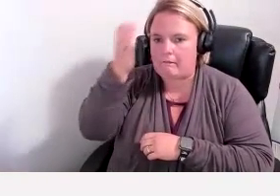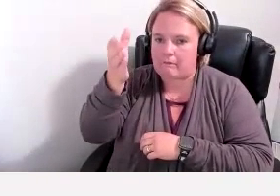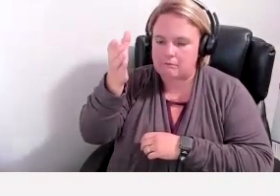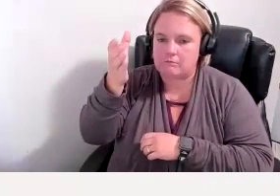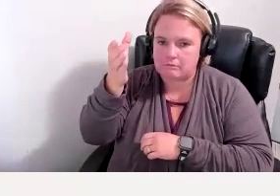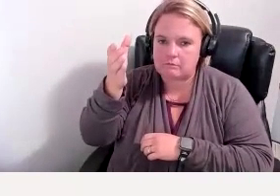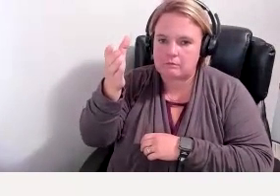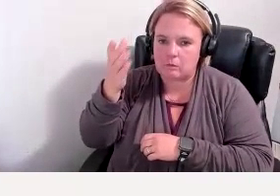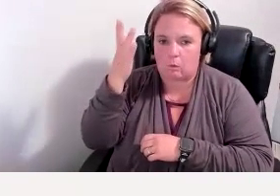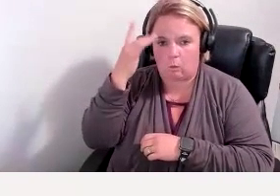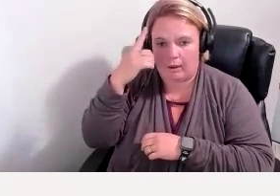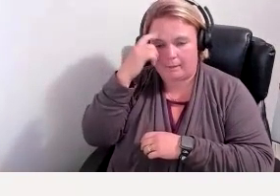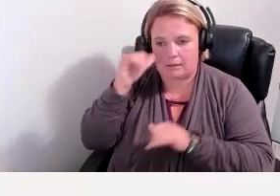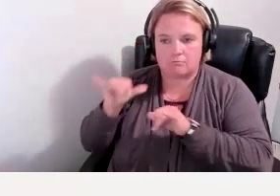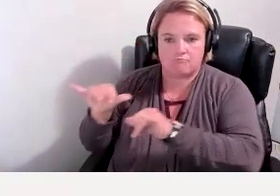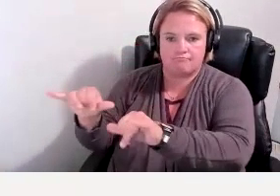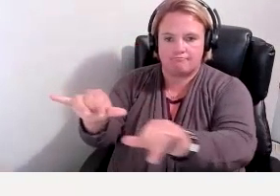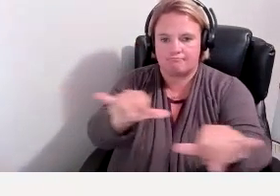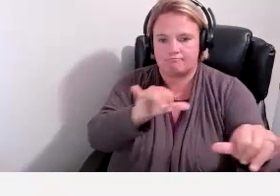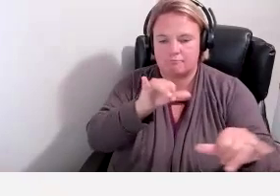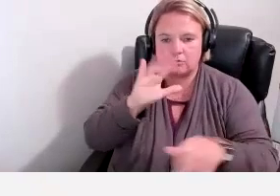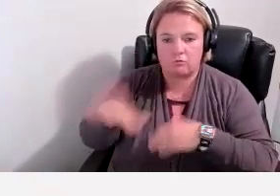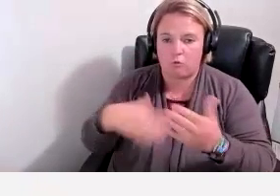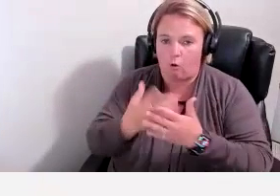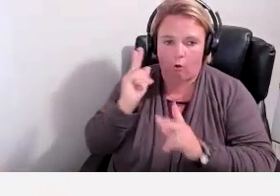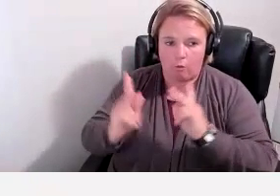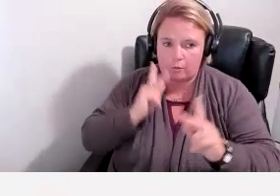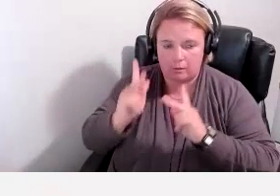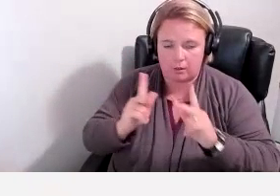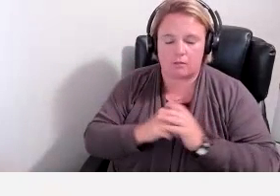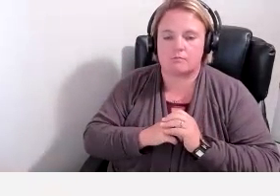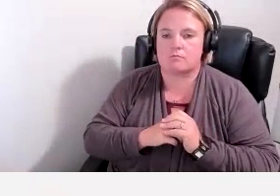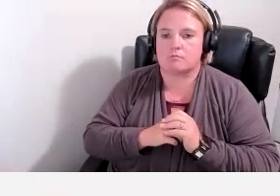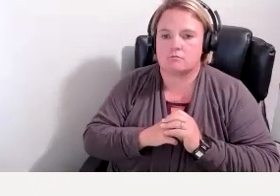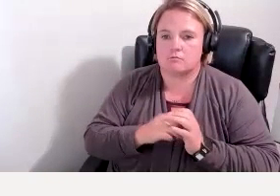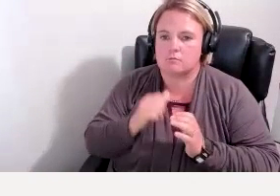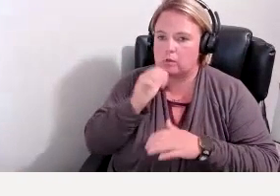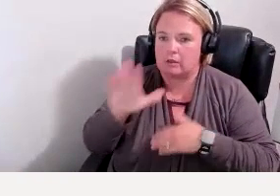is about everyone, and not all of our students